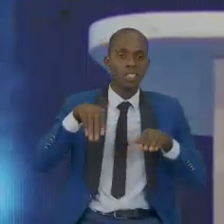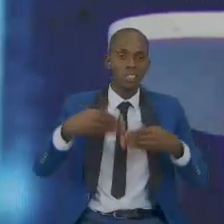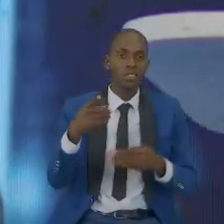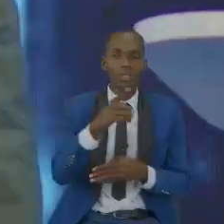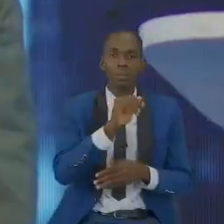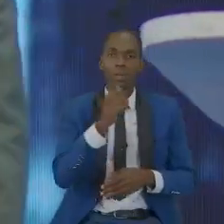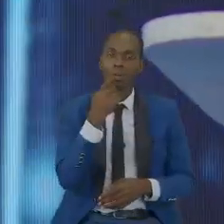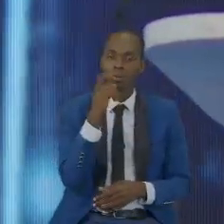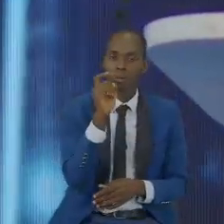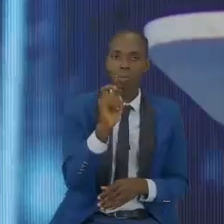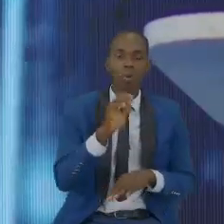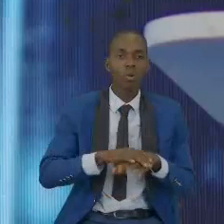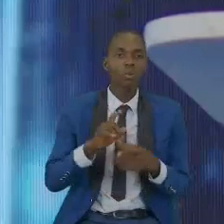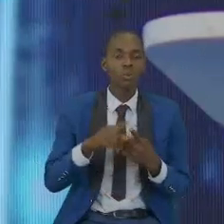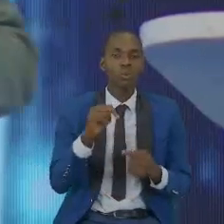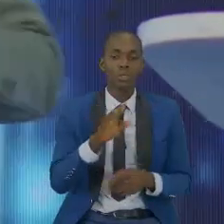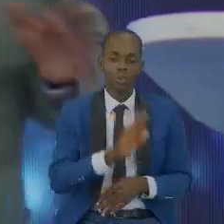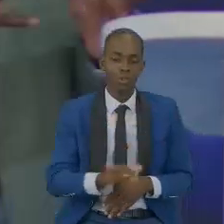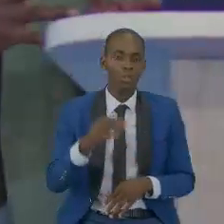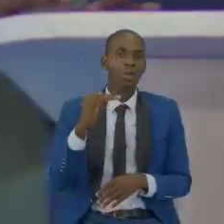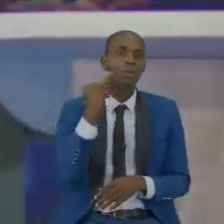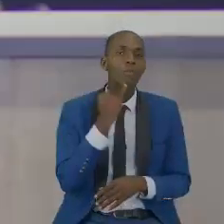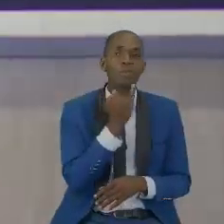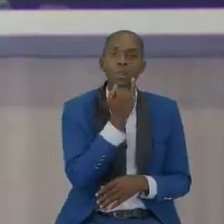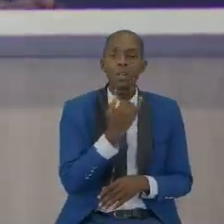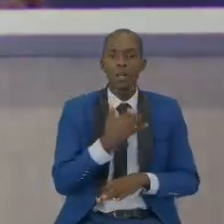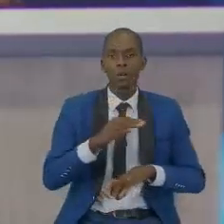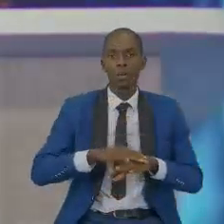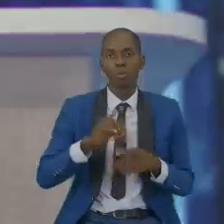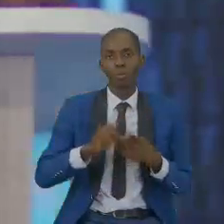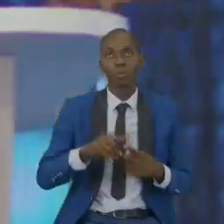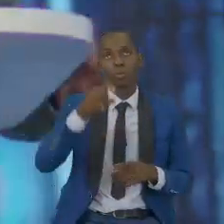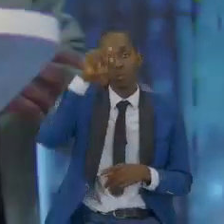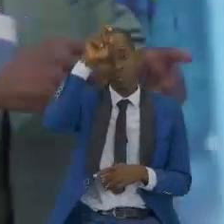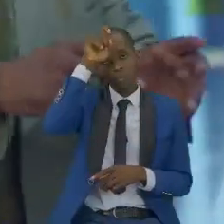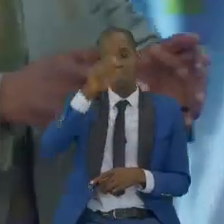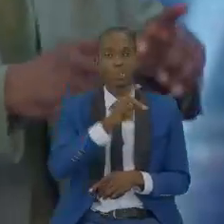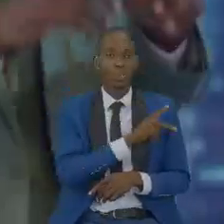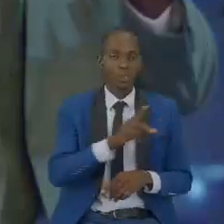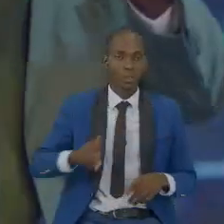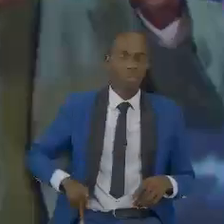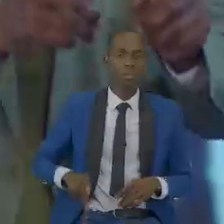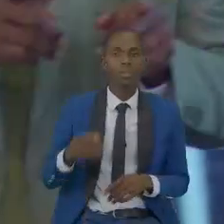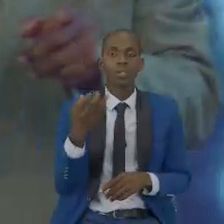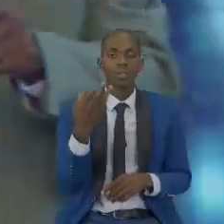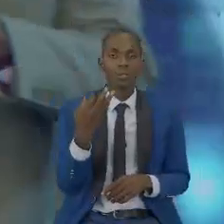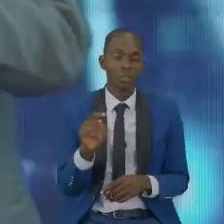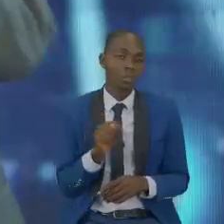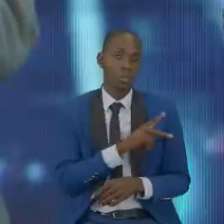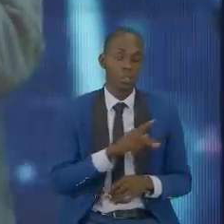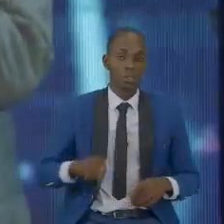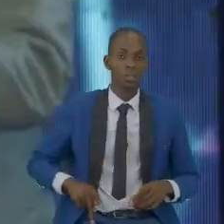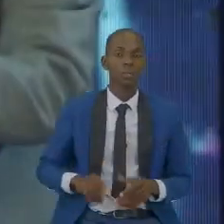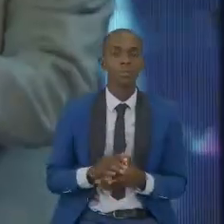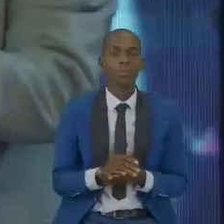the children of Israel and unto Pharaoh, king of Egypt. Bring